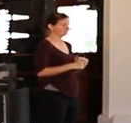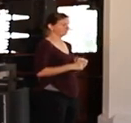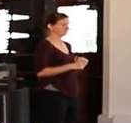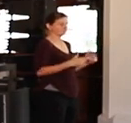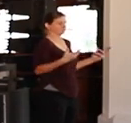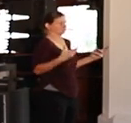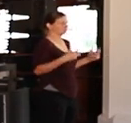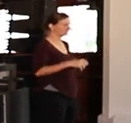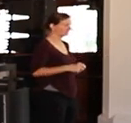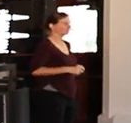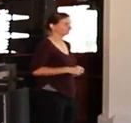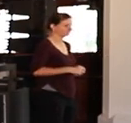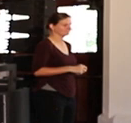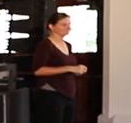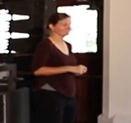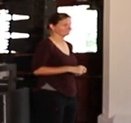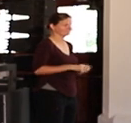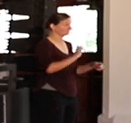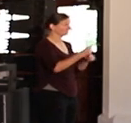Who would have thought?